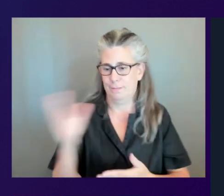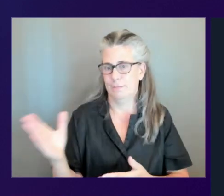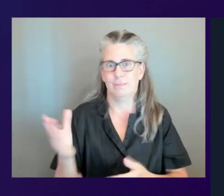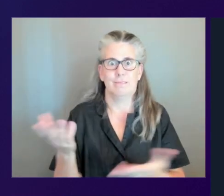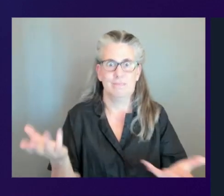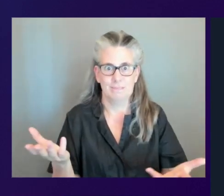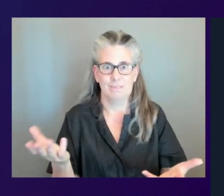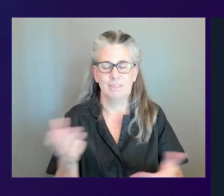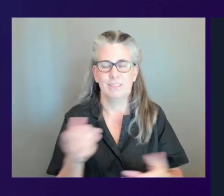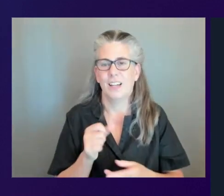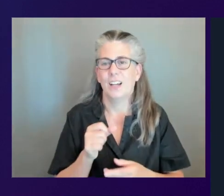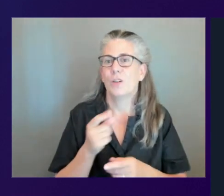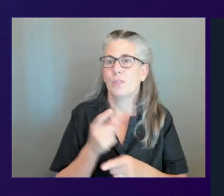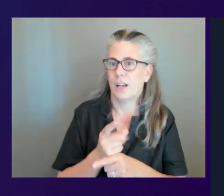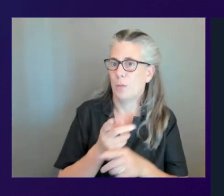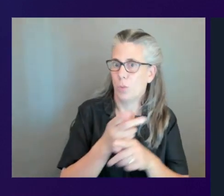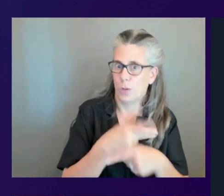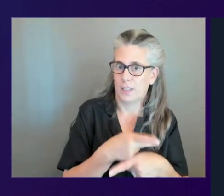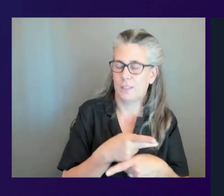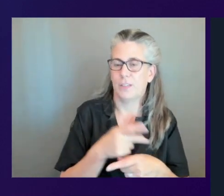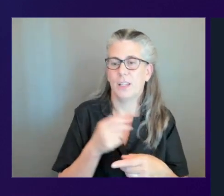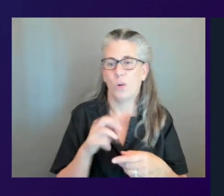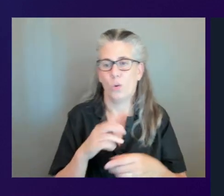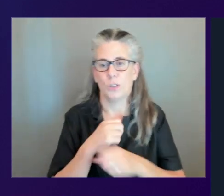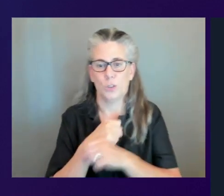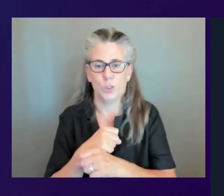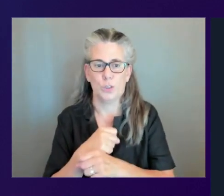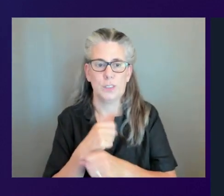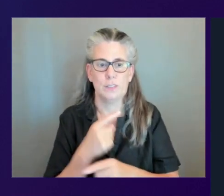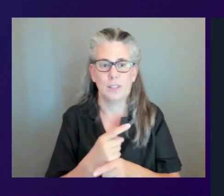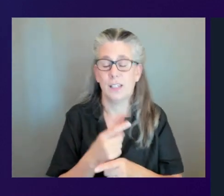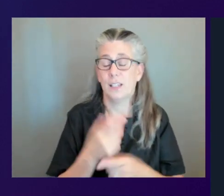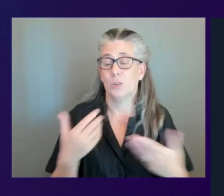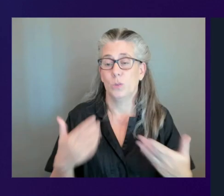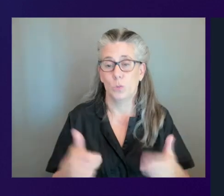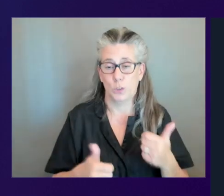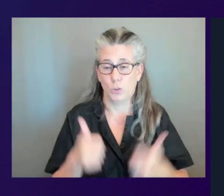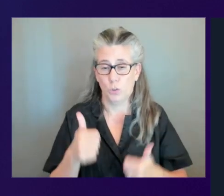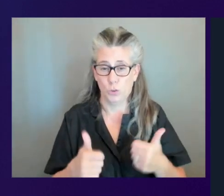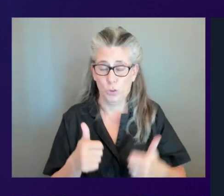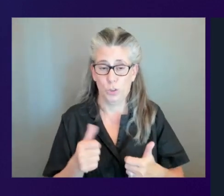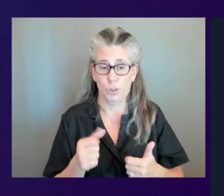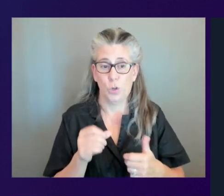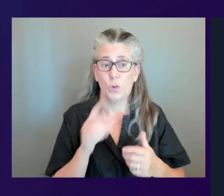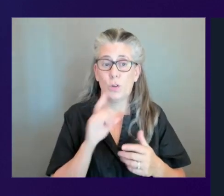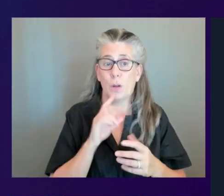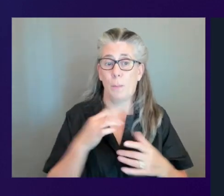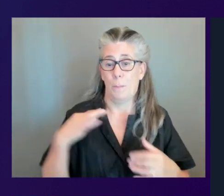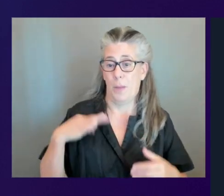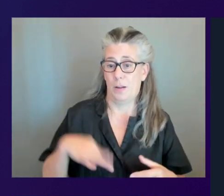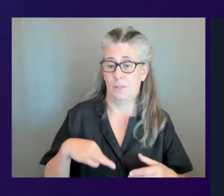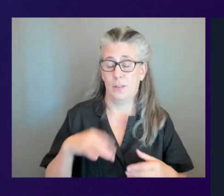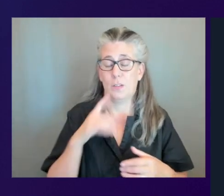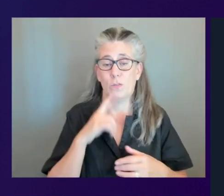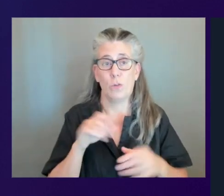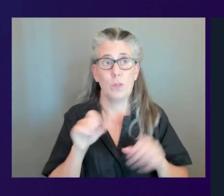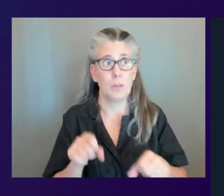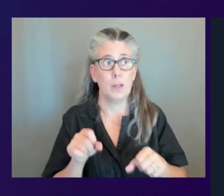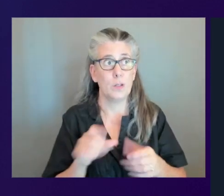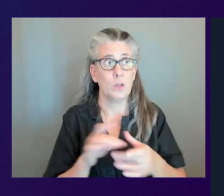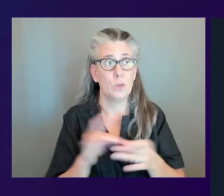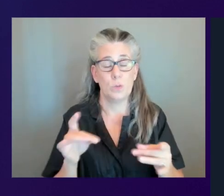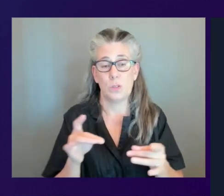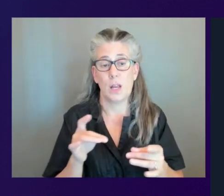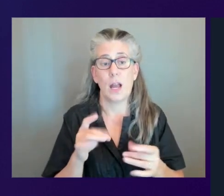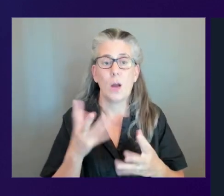ton of productivity, like we talked about. The reason people are adopting SaaS is for the productivity benefits, the agility benefits, the ability to say, I want the very best application for